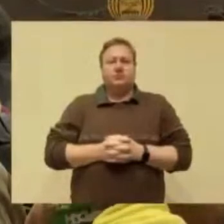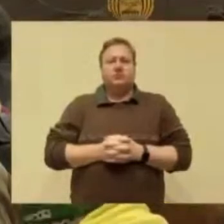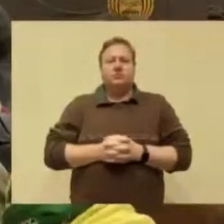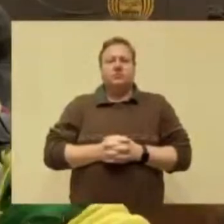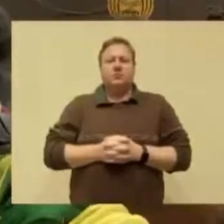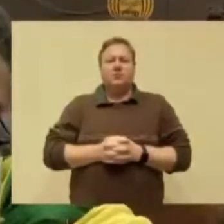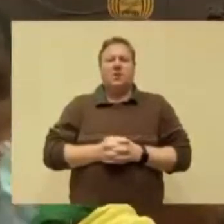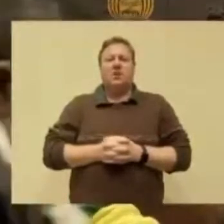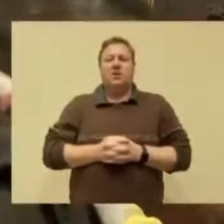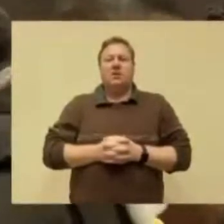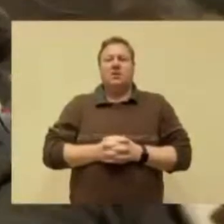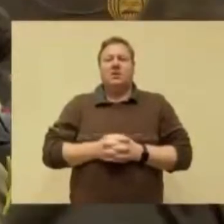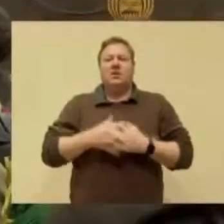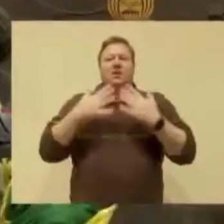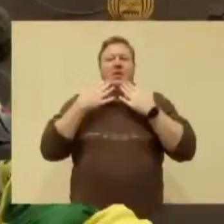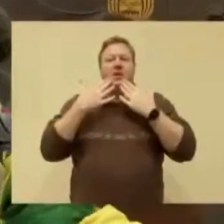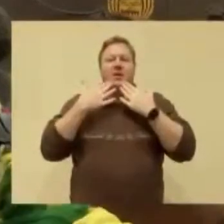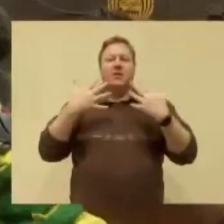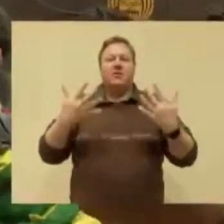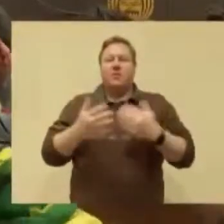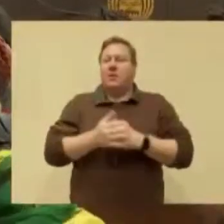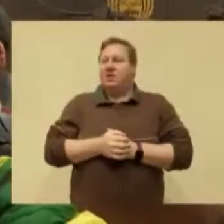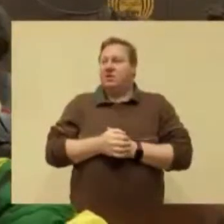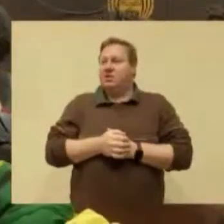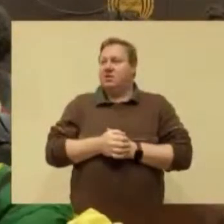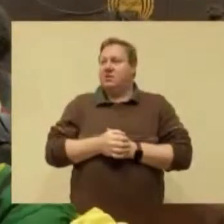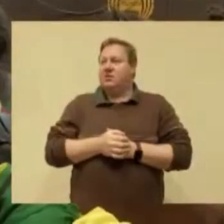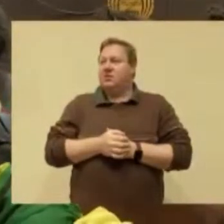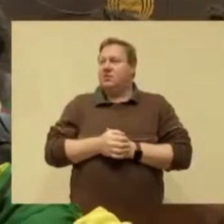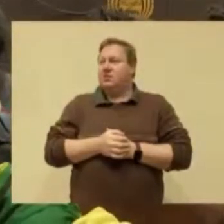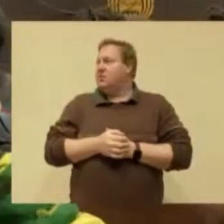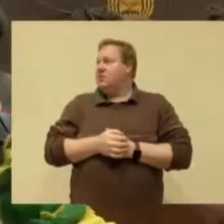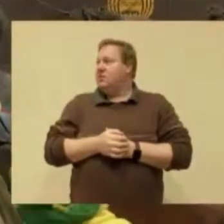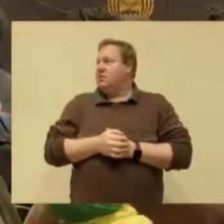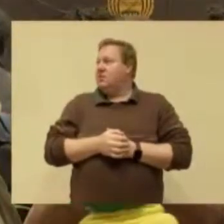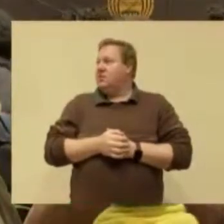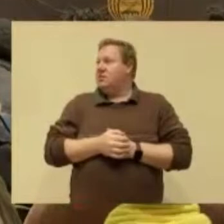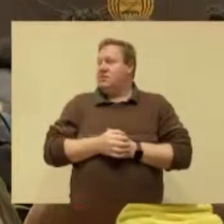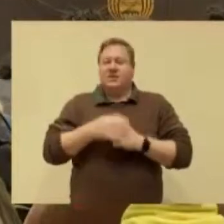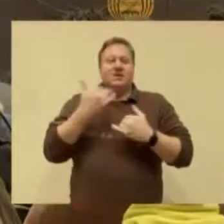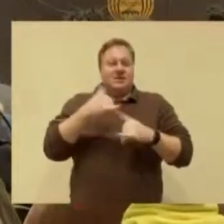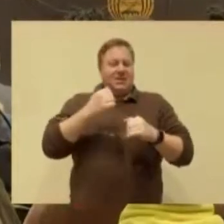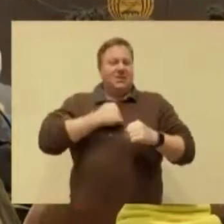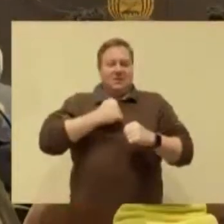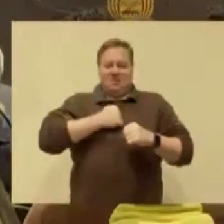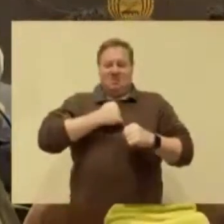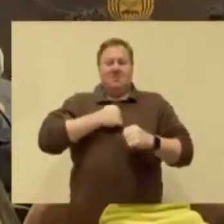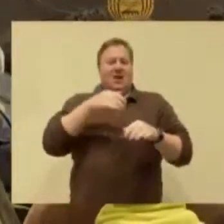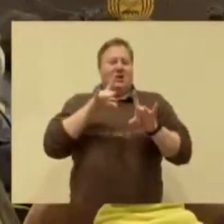thank you very much i'm sorry but this is still my turn they will tell later